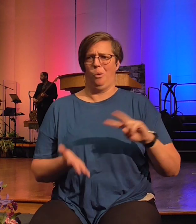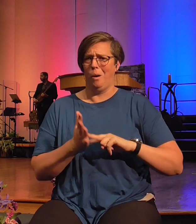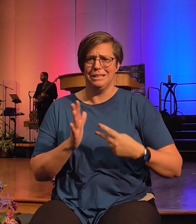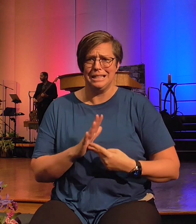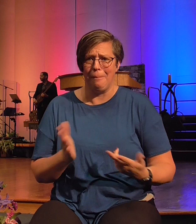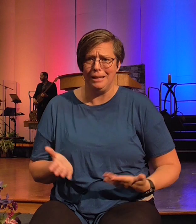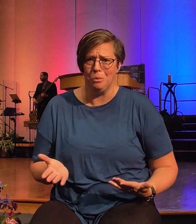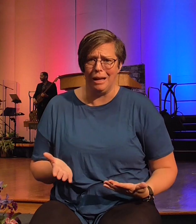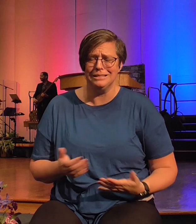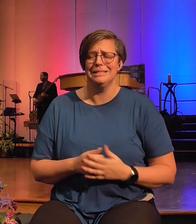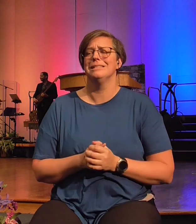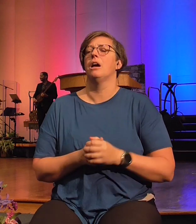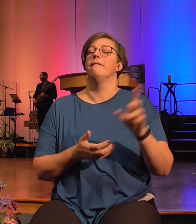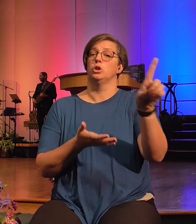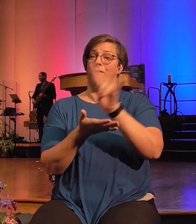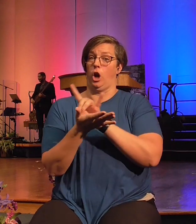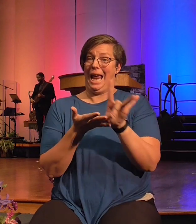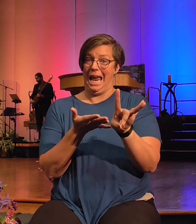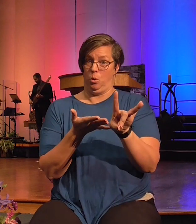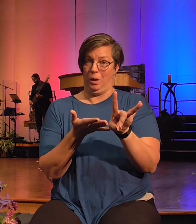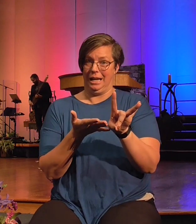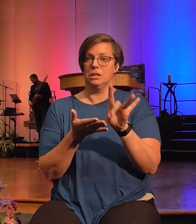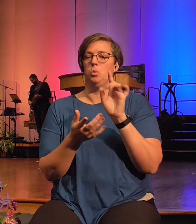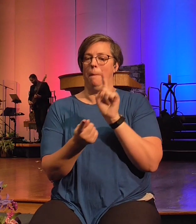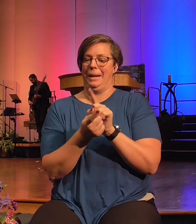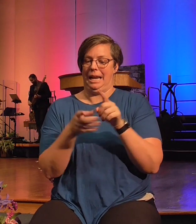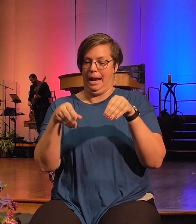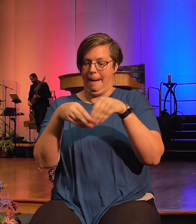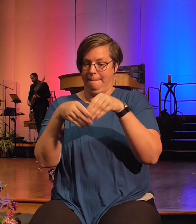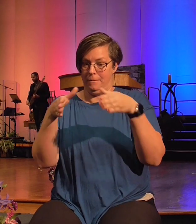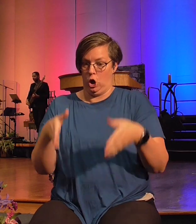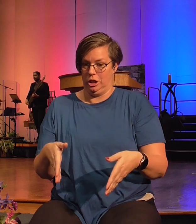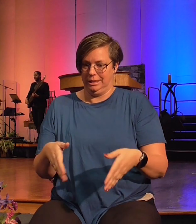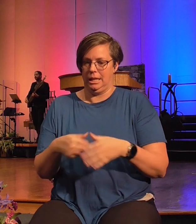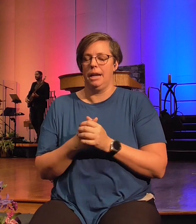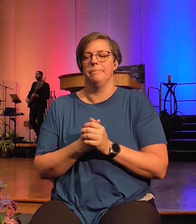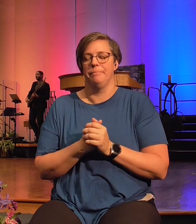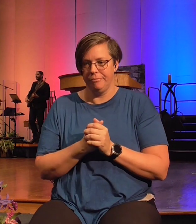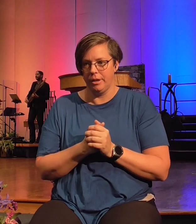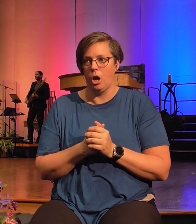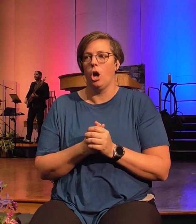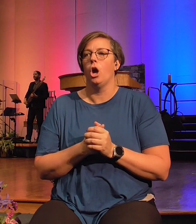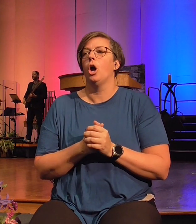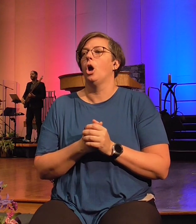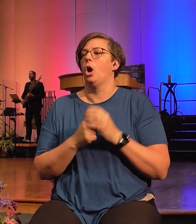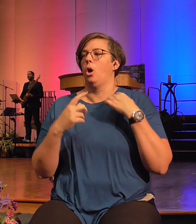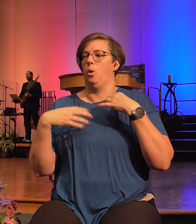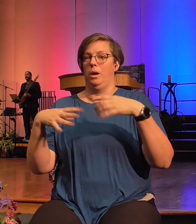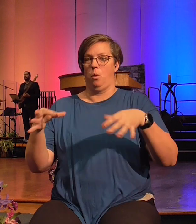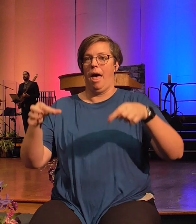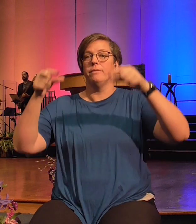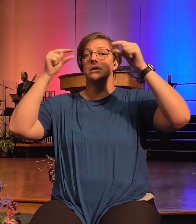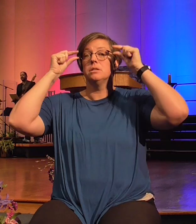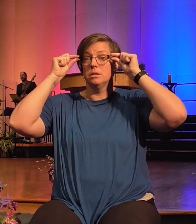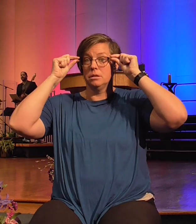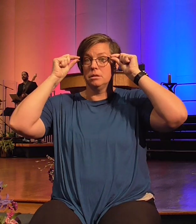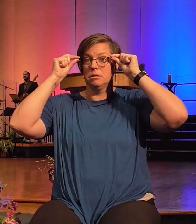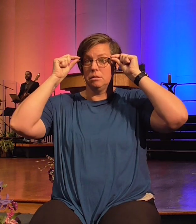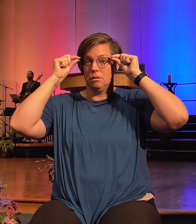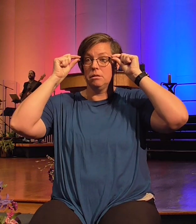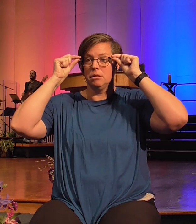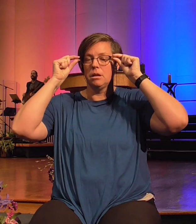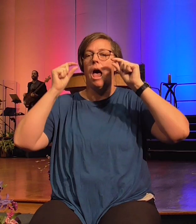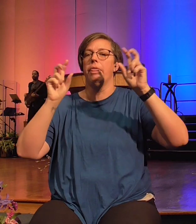weeks, and we're going to be meeting in person here at Mile High, we're going to have to put our glasses on because the title is The